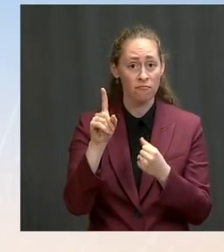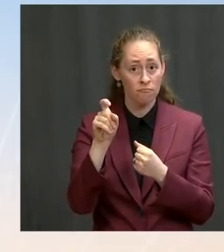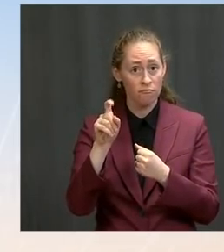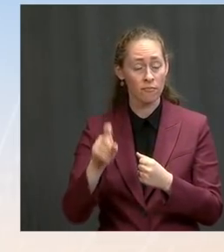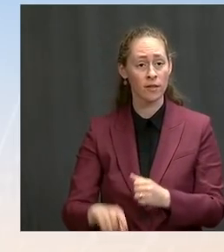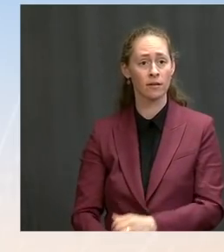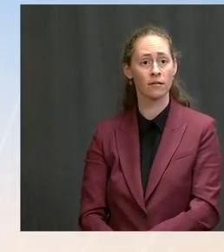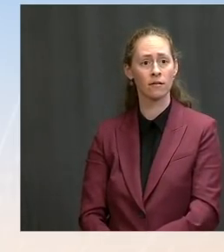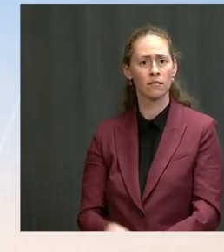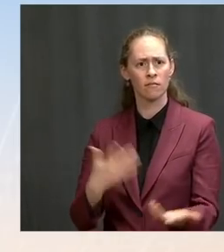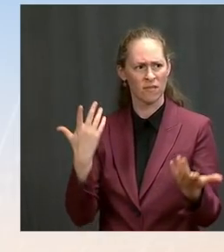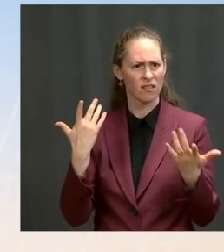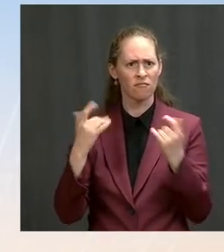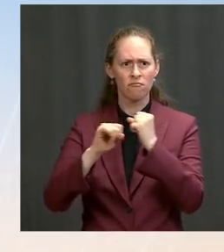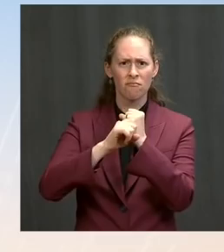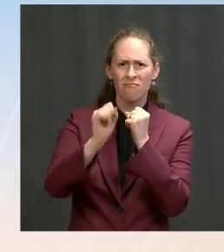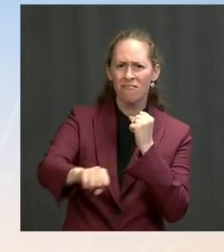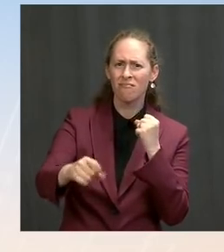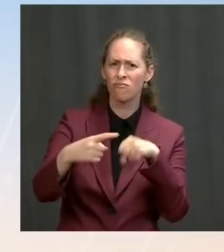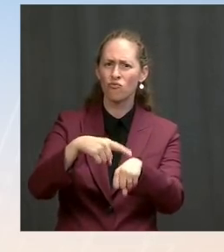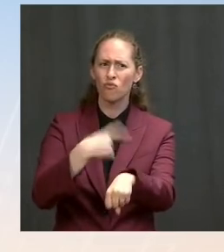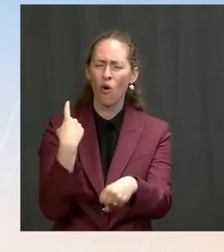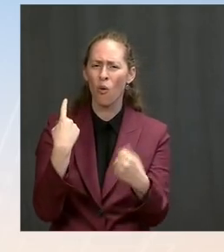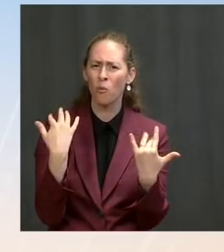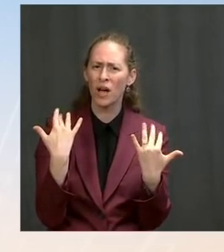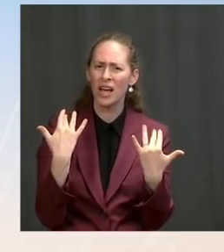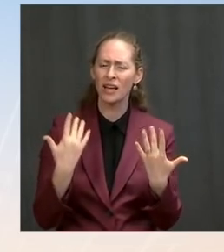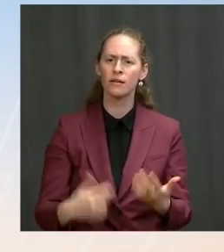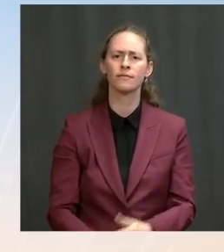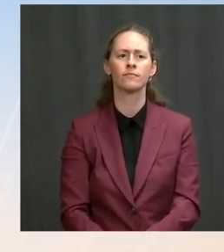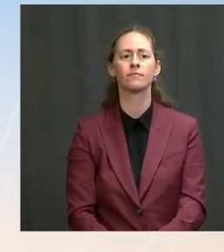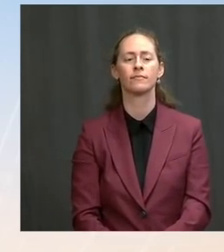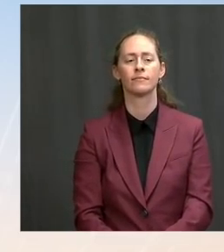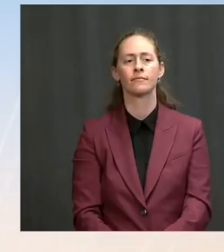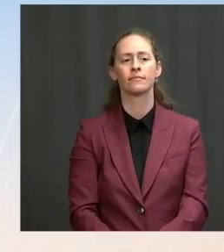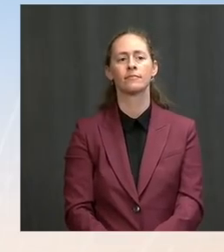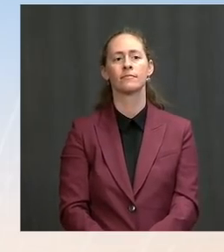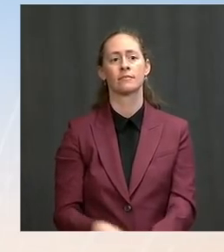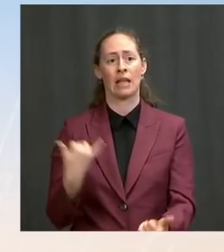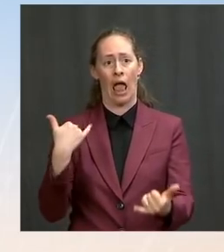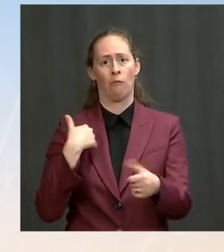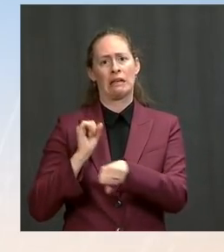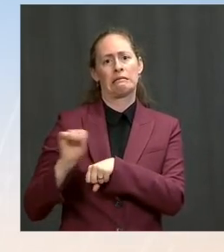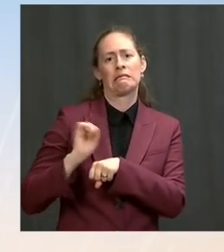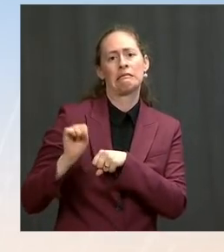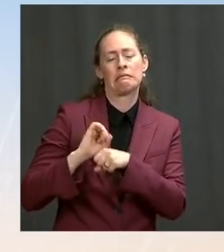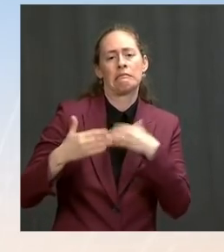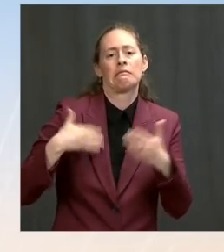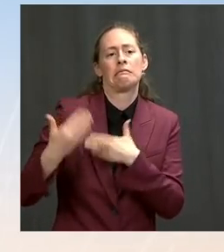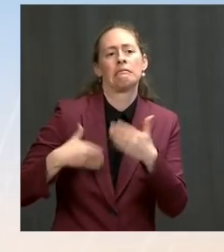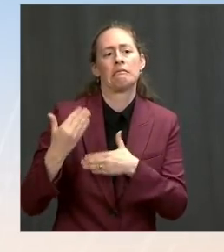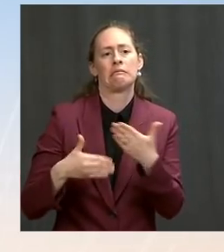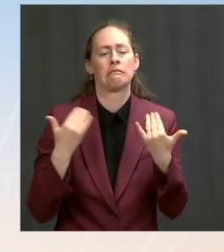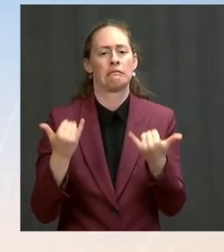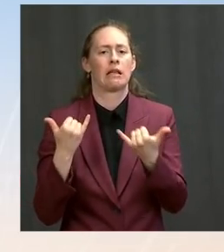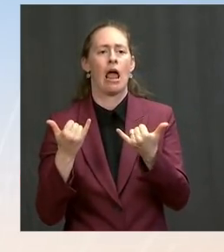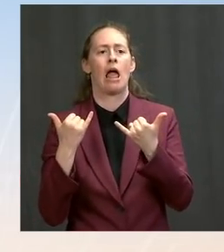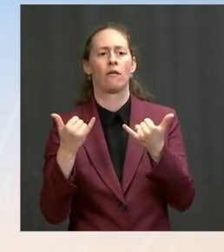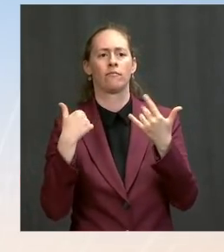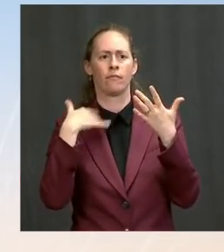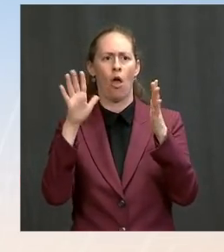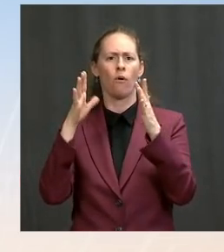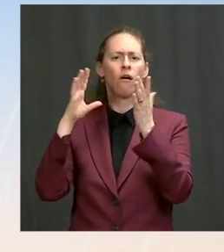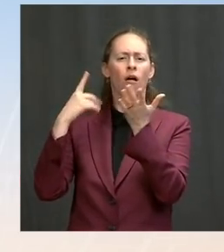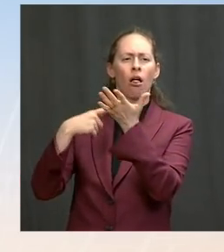the job. Yes. What's up? We're on an expedited timeline. I just spoke to top candidates this morning and yesterday